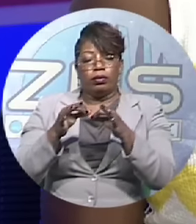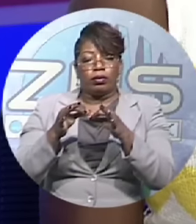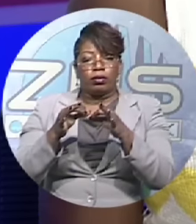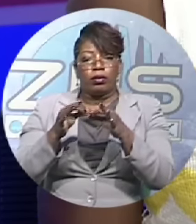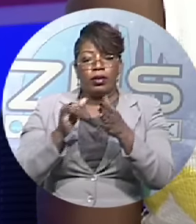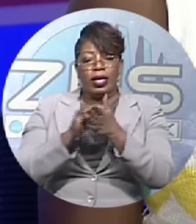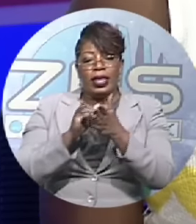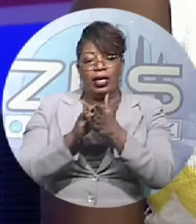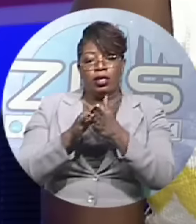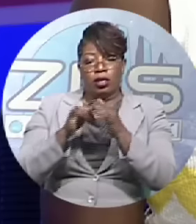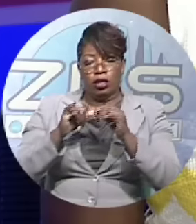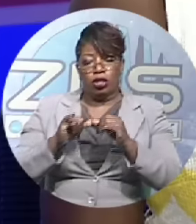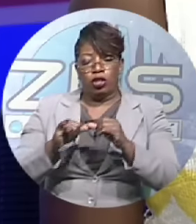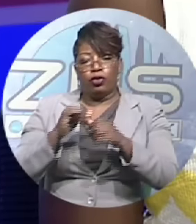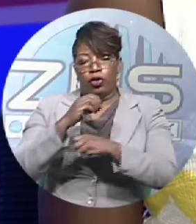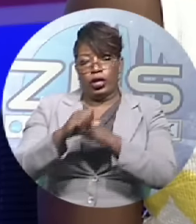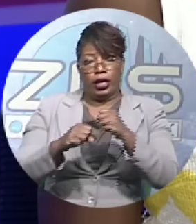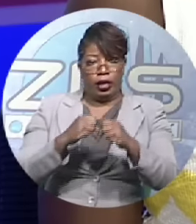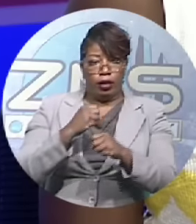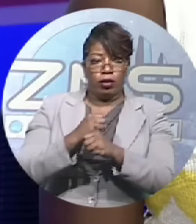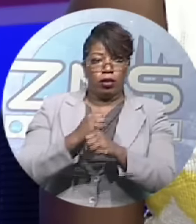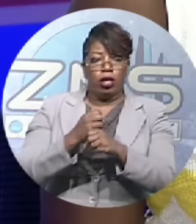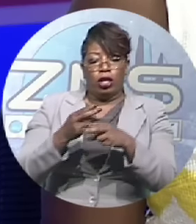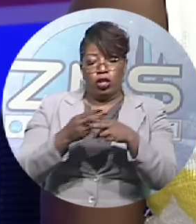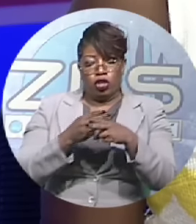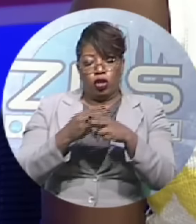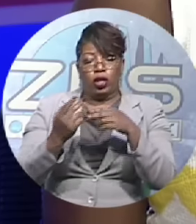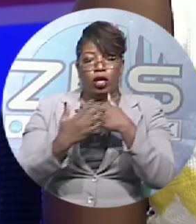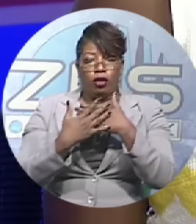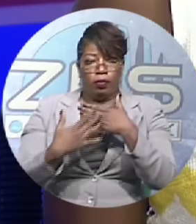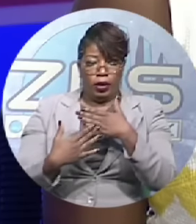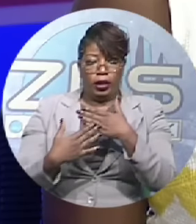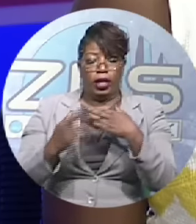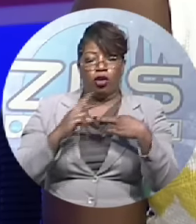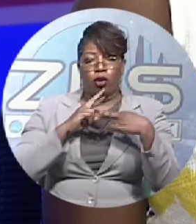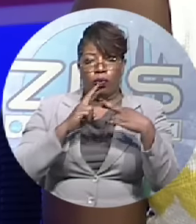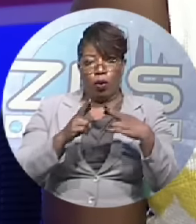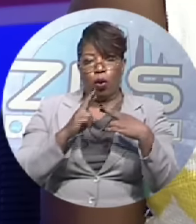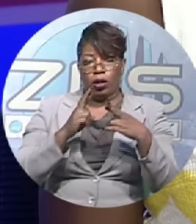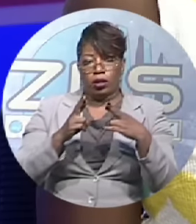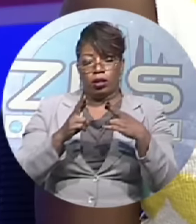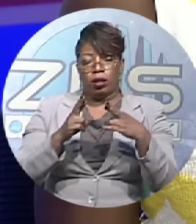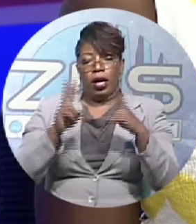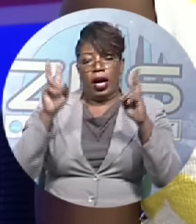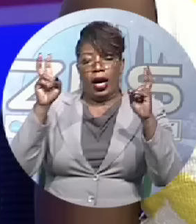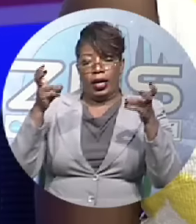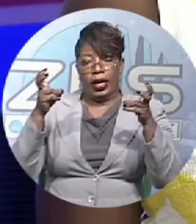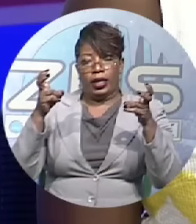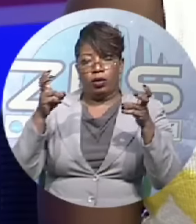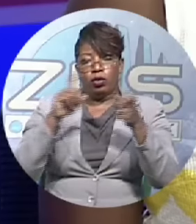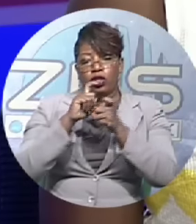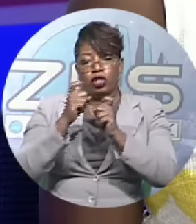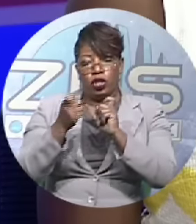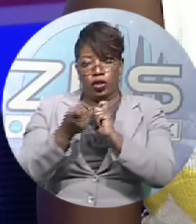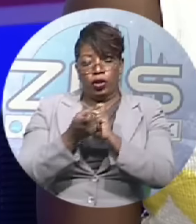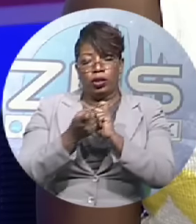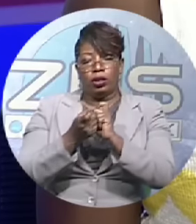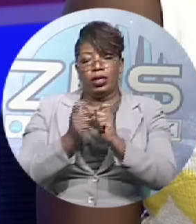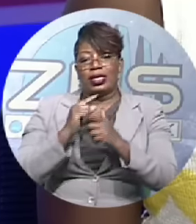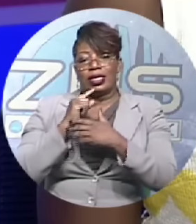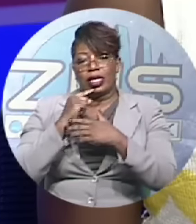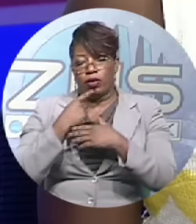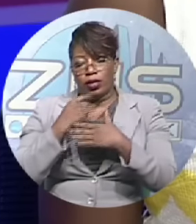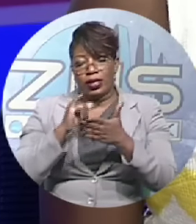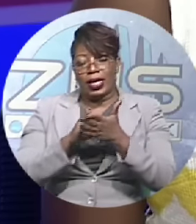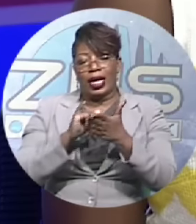situation that's been ongoing for years, the shortage of blood. In this report, Carla Palmer highlights what's now being termed a crisis as the